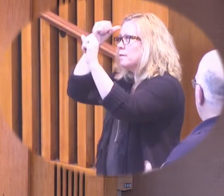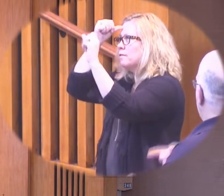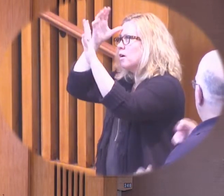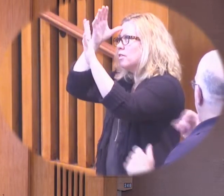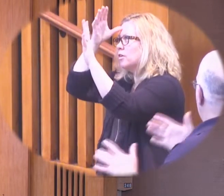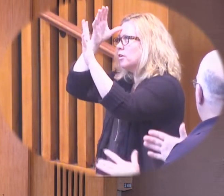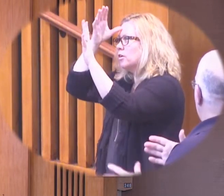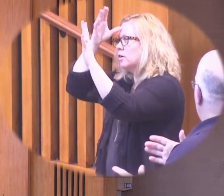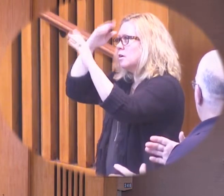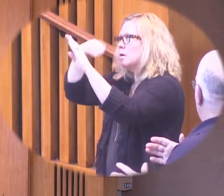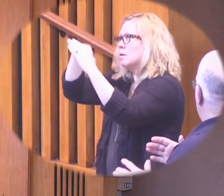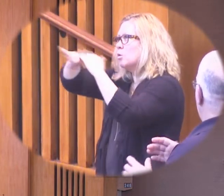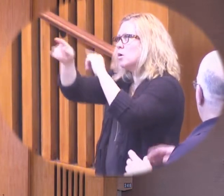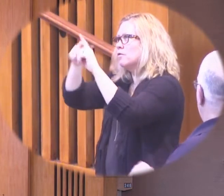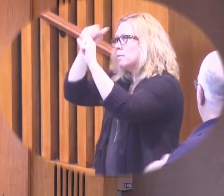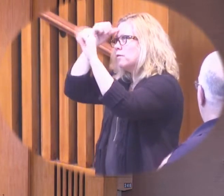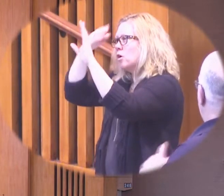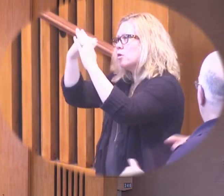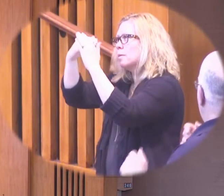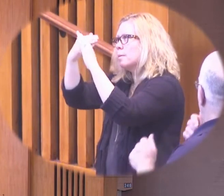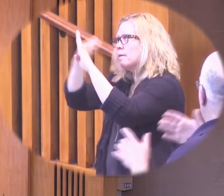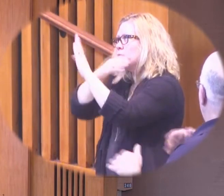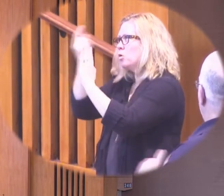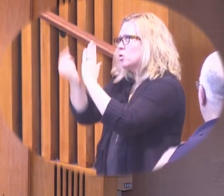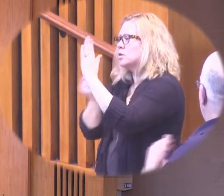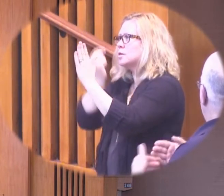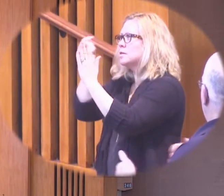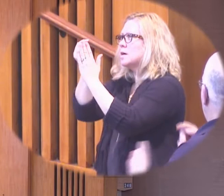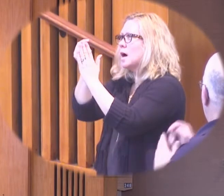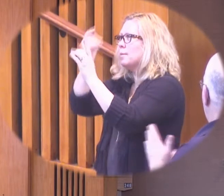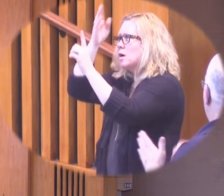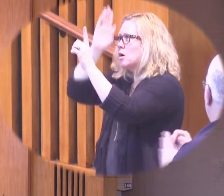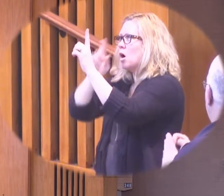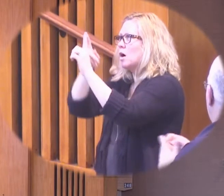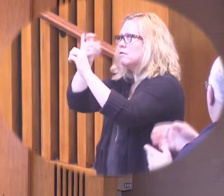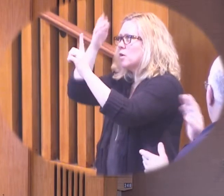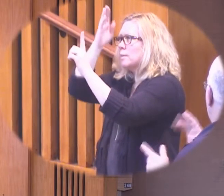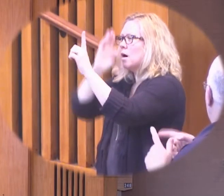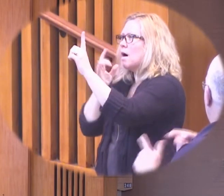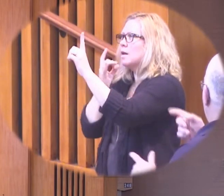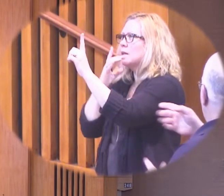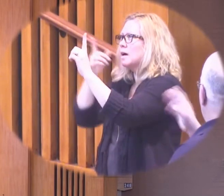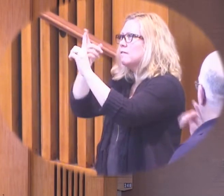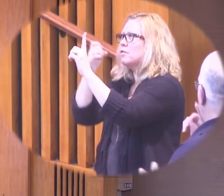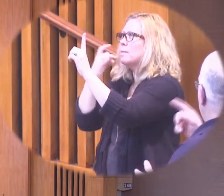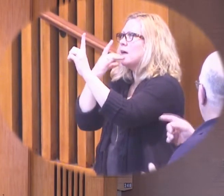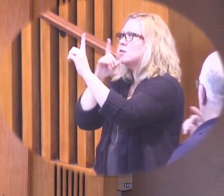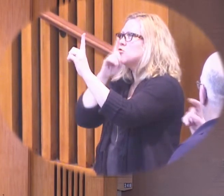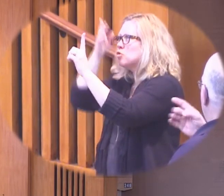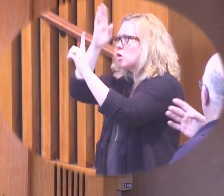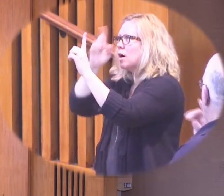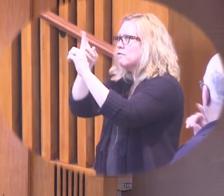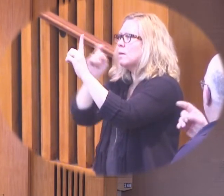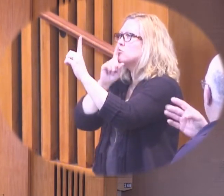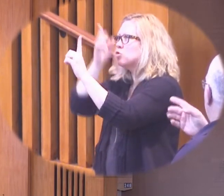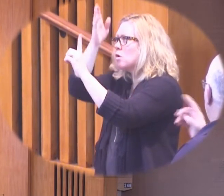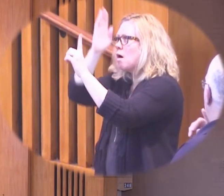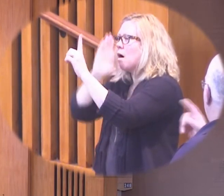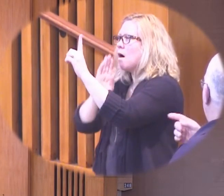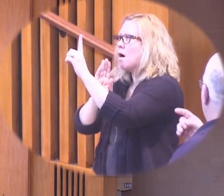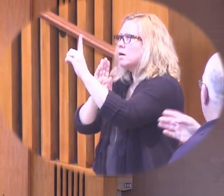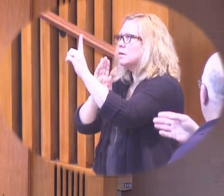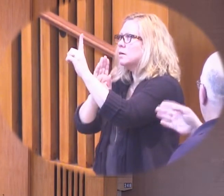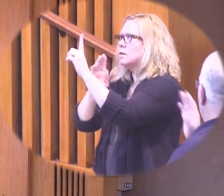God, born of the Father before all ages, God from God, light from light, true God from true